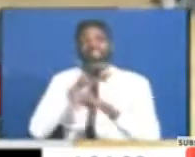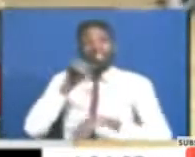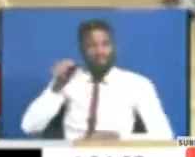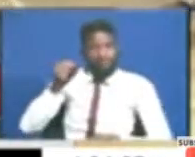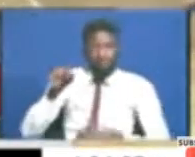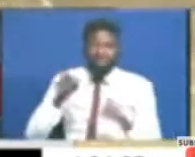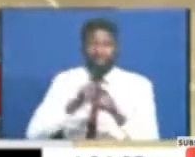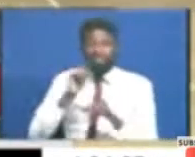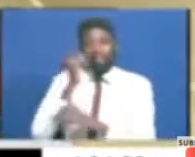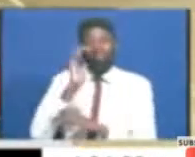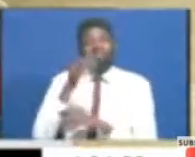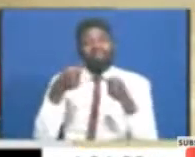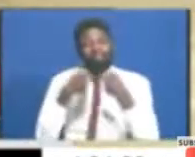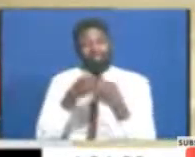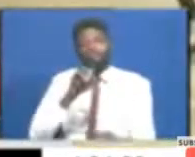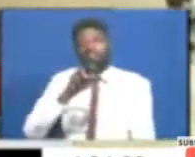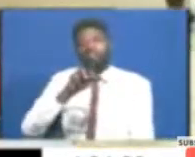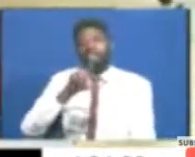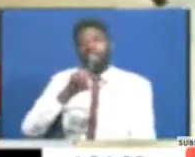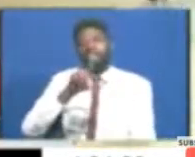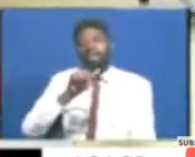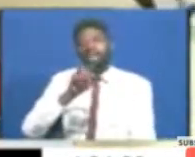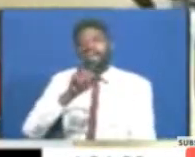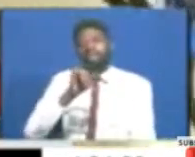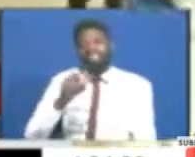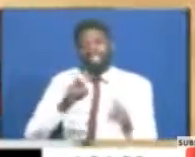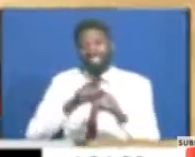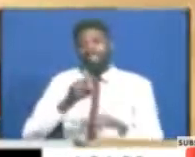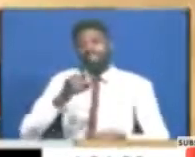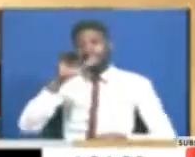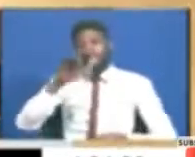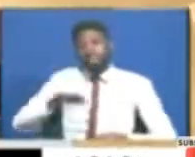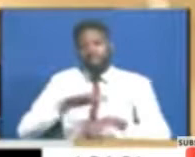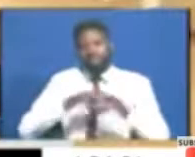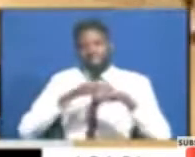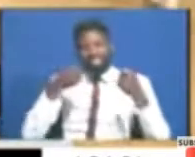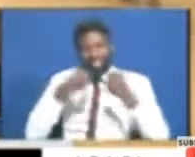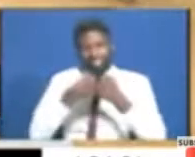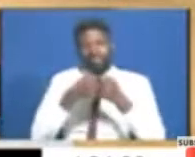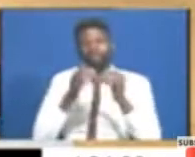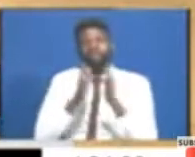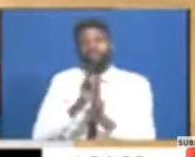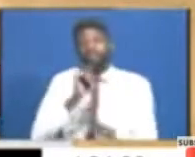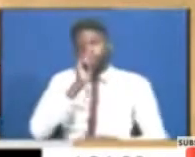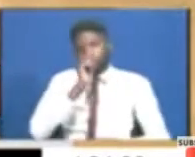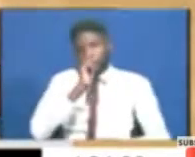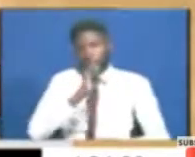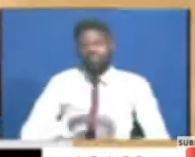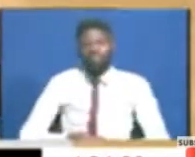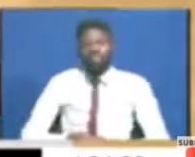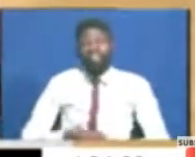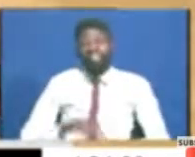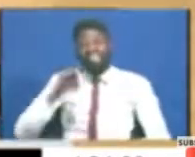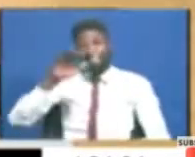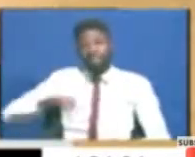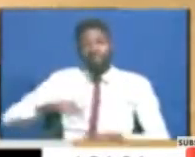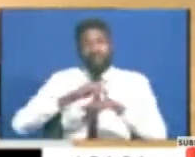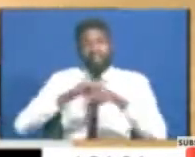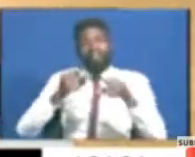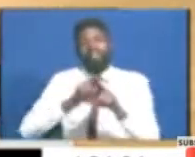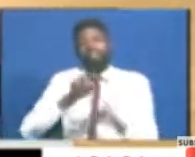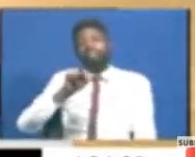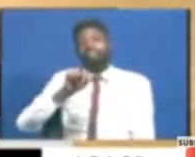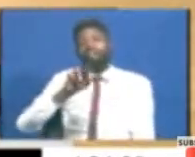play Malawi, while South Africa will face Tanzania. South Africa and Namibia lead Pool A